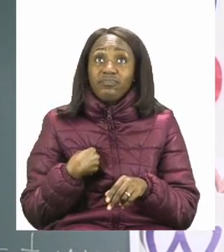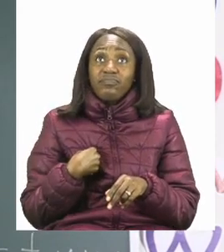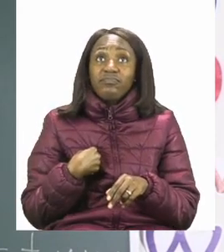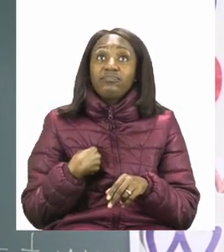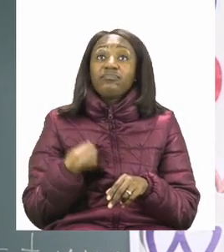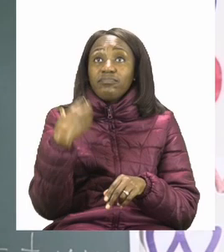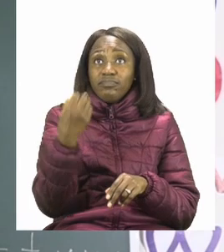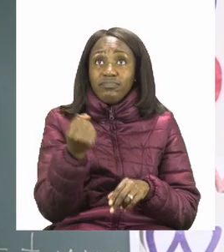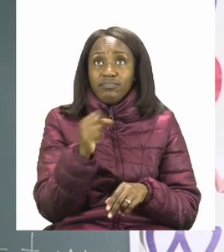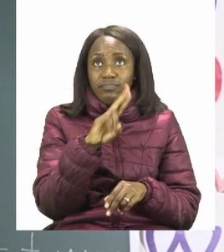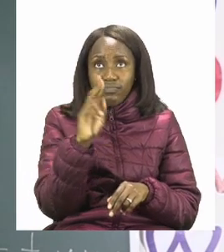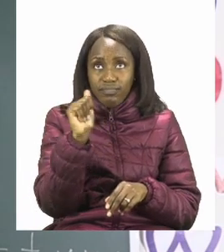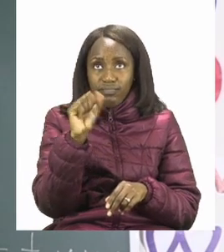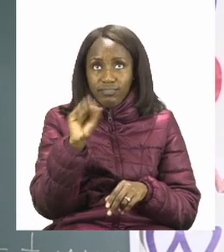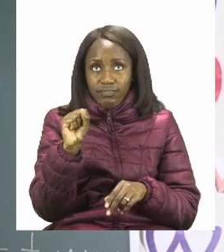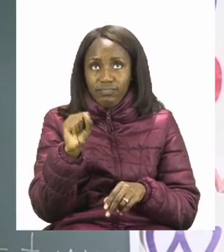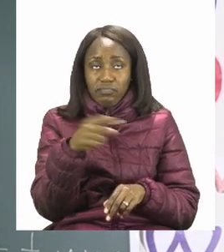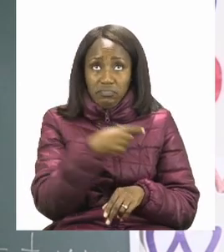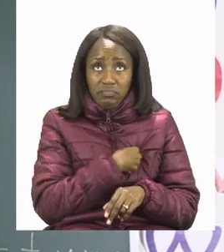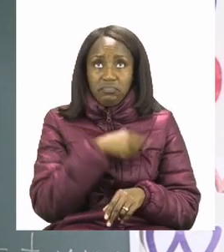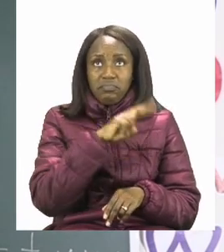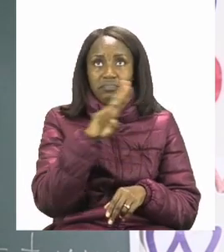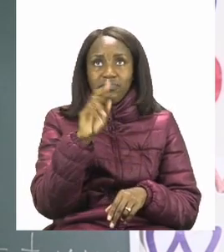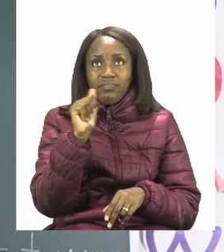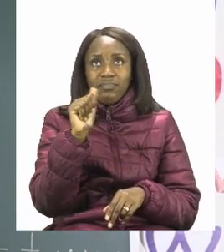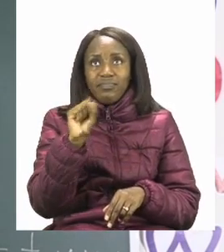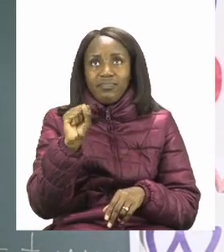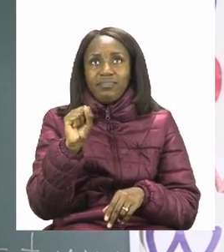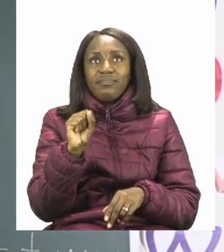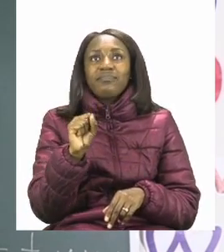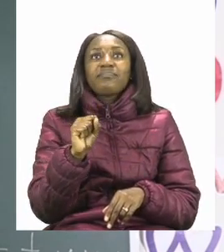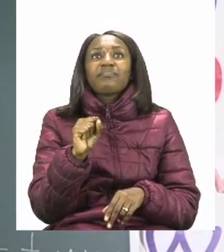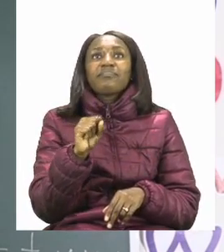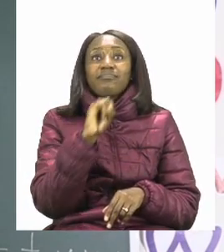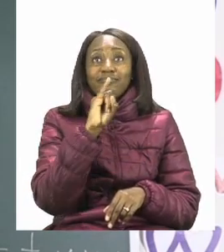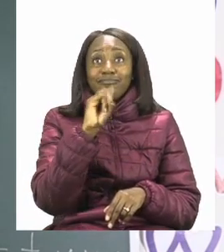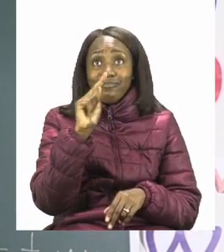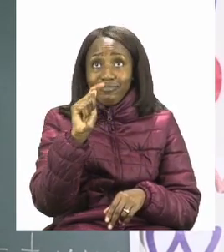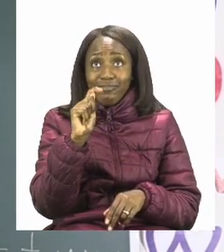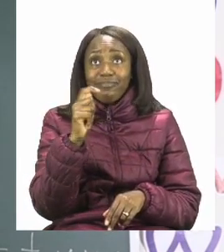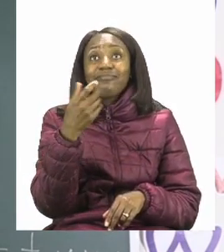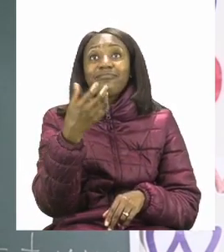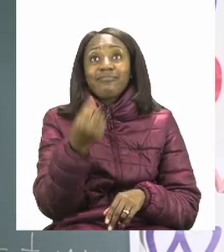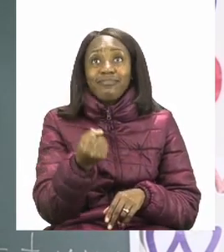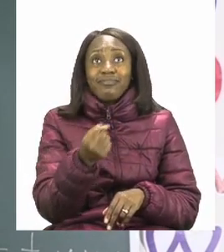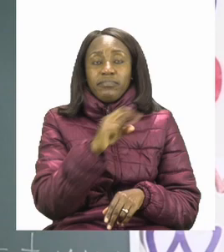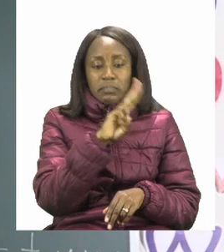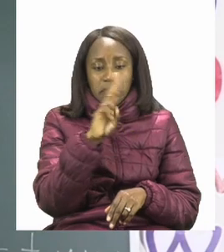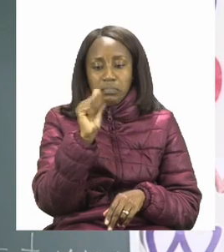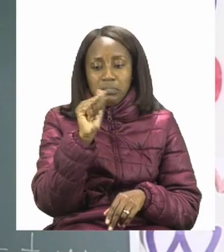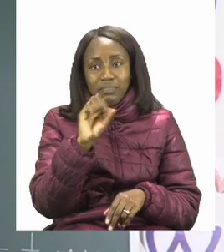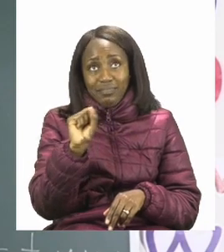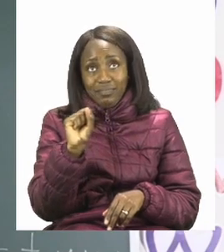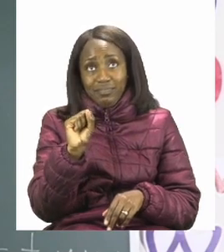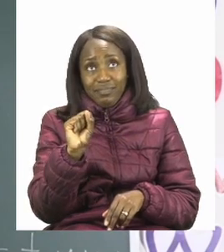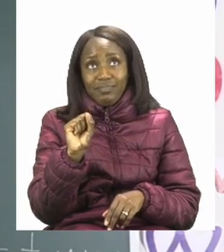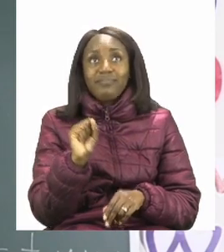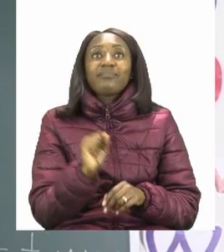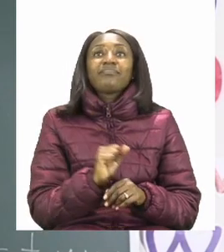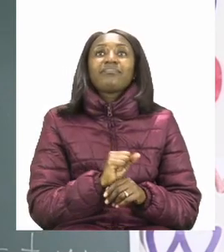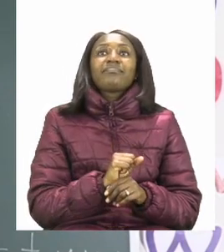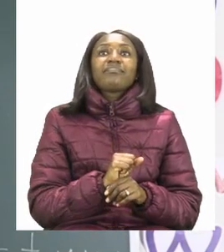has, she has, it has. Now, let's go back